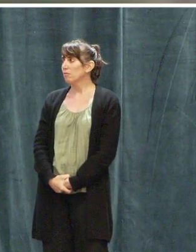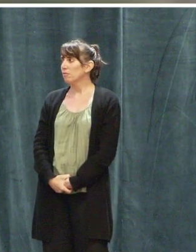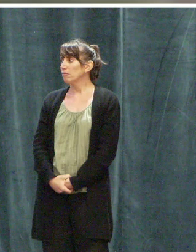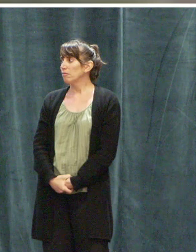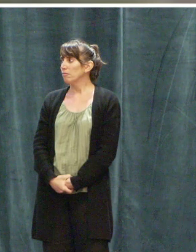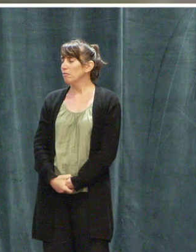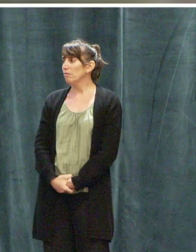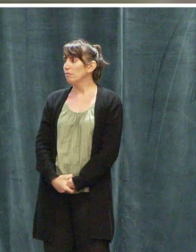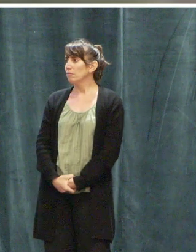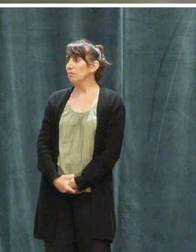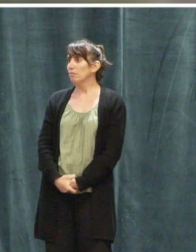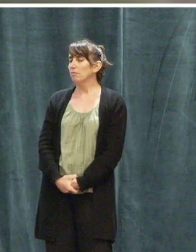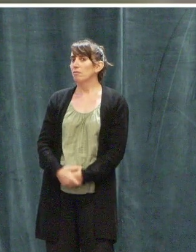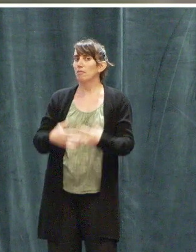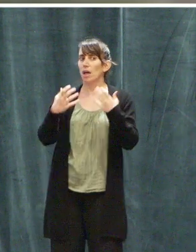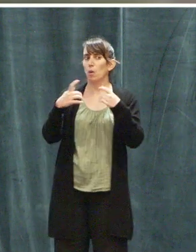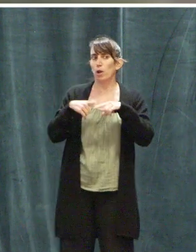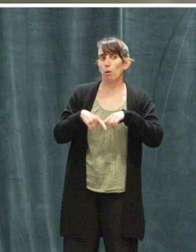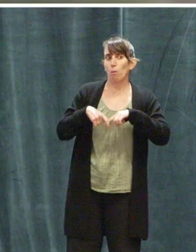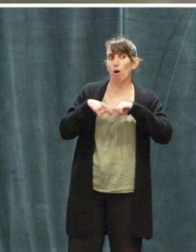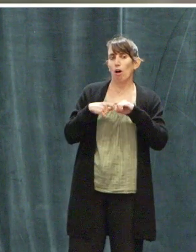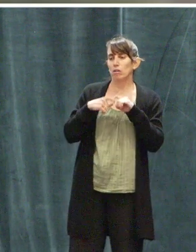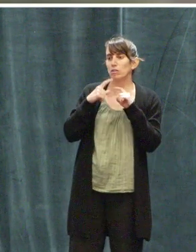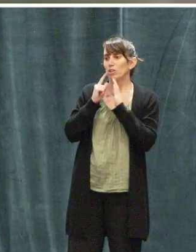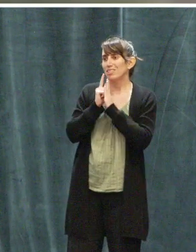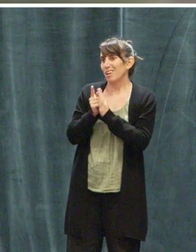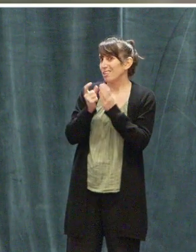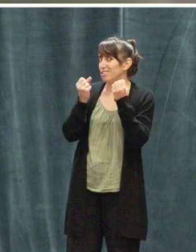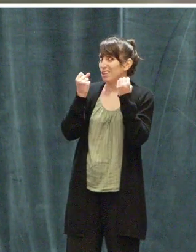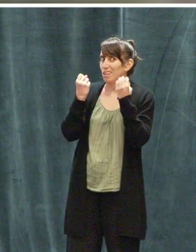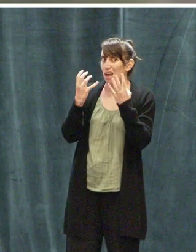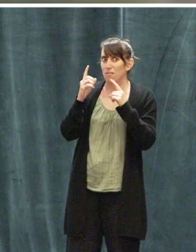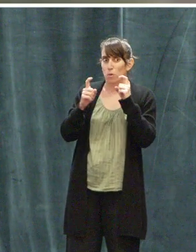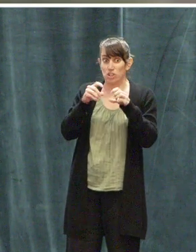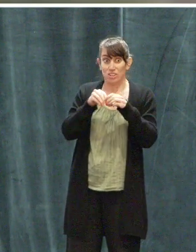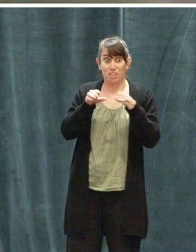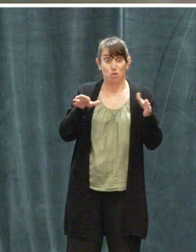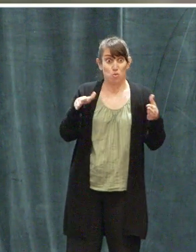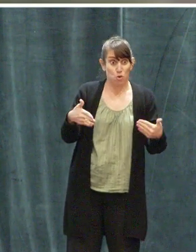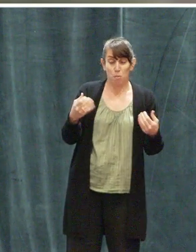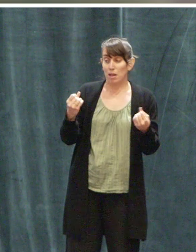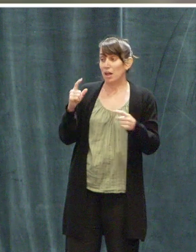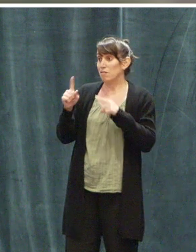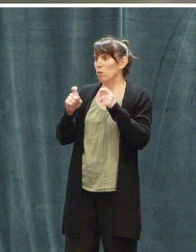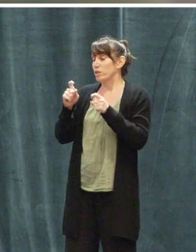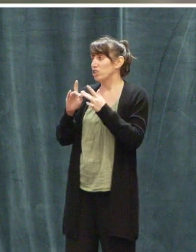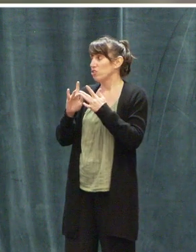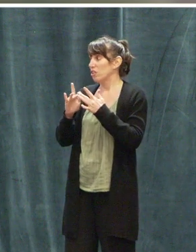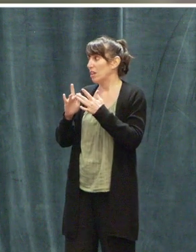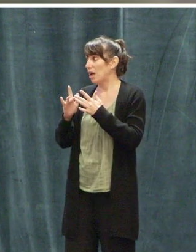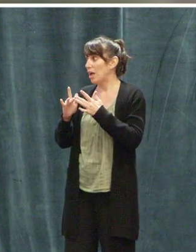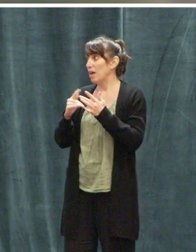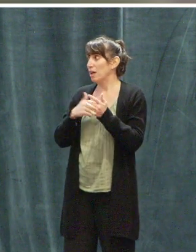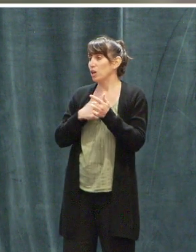Okay, I just want to pause for a second. We have a lot of questions in the room. We have a lot of questions online. We were